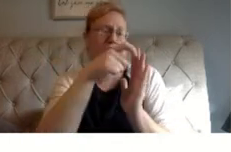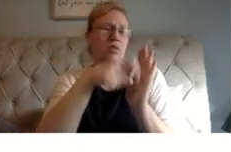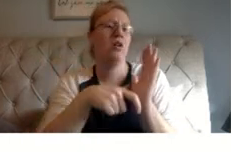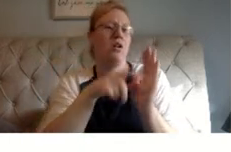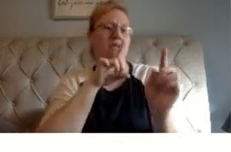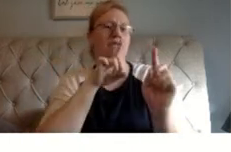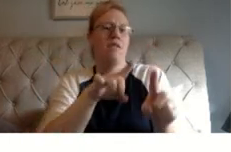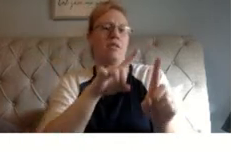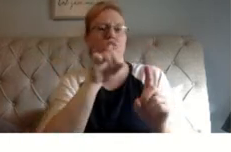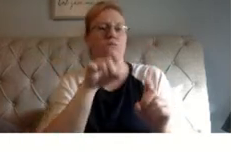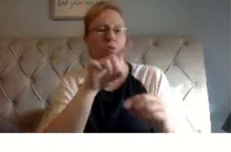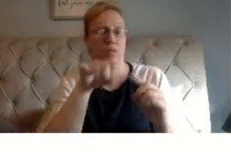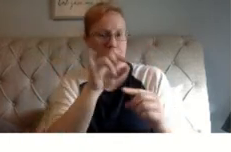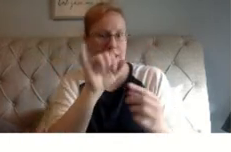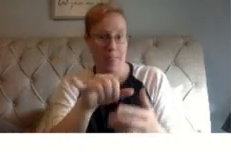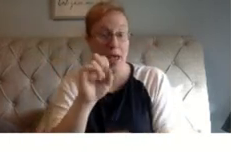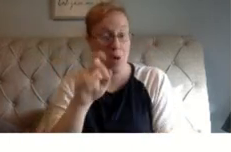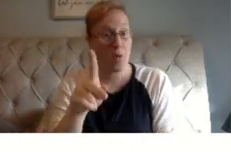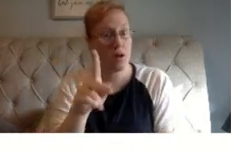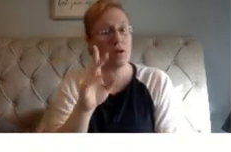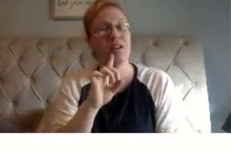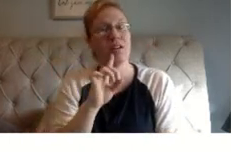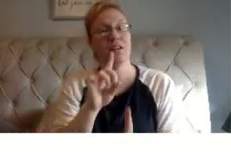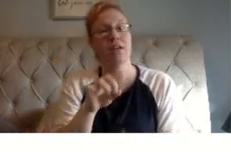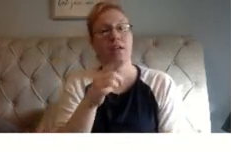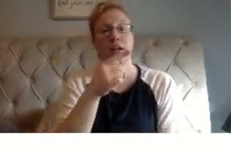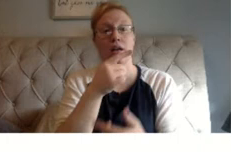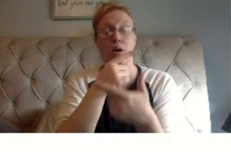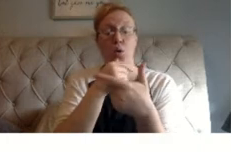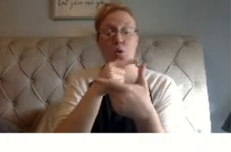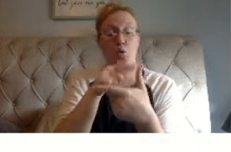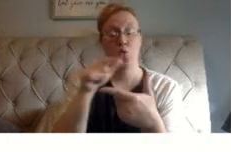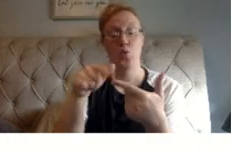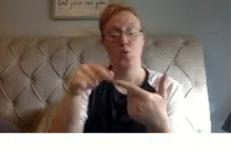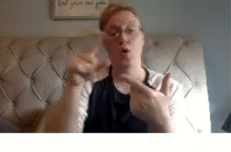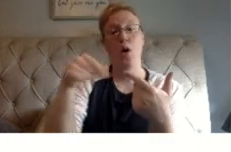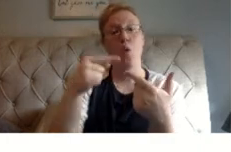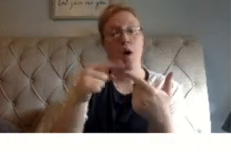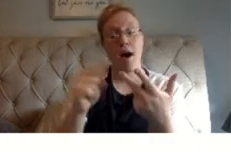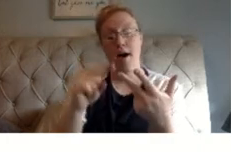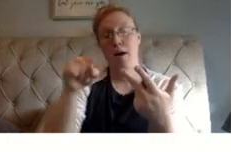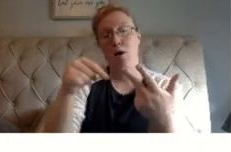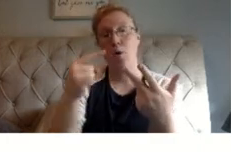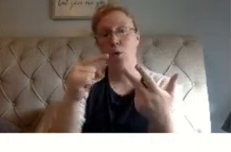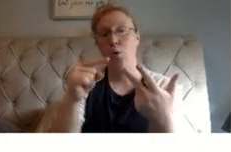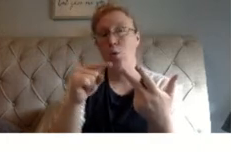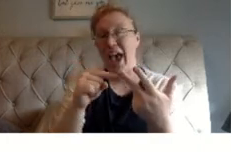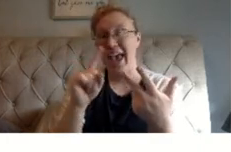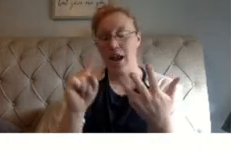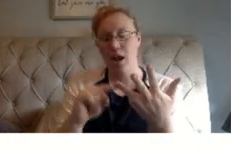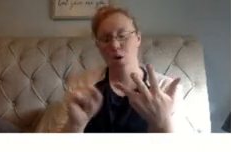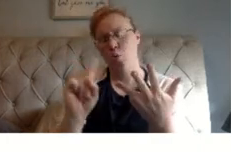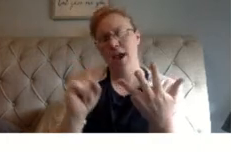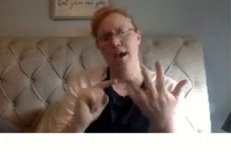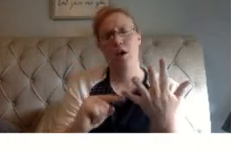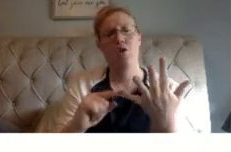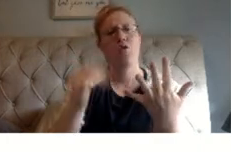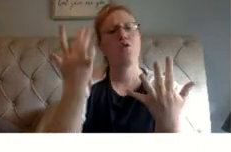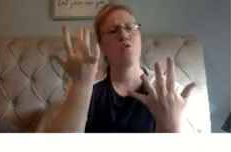answer some questions about it, okay? We're going to answer who, what, where, when, and why. We're going to do our WH questions just like we did last